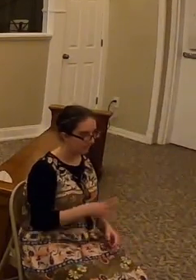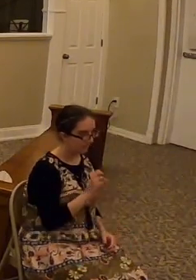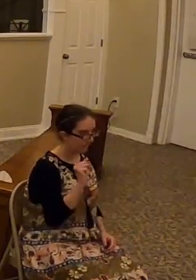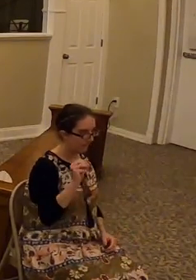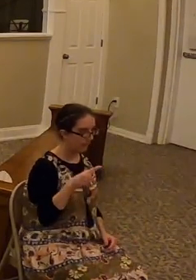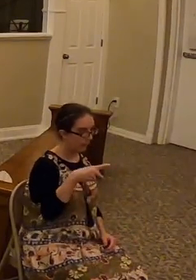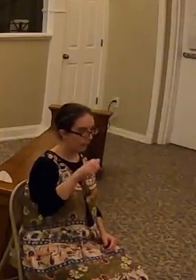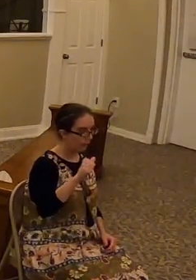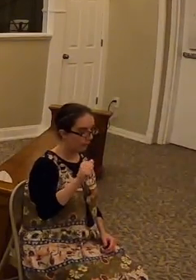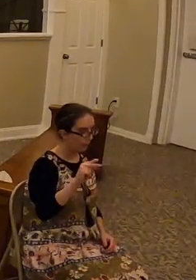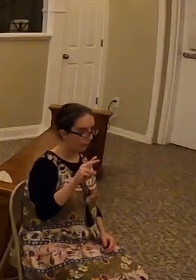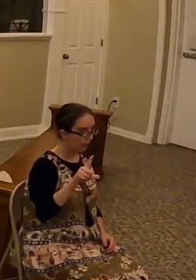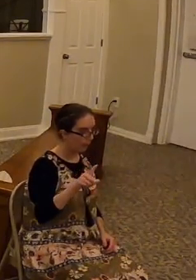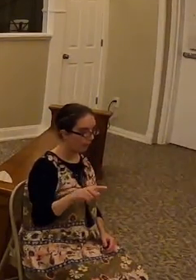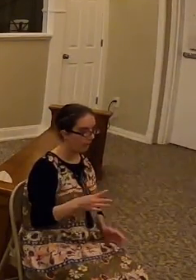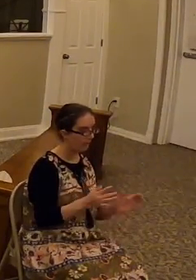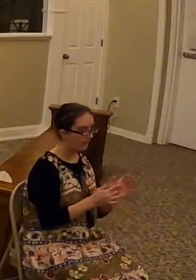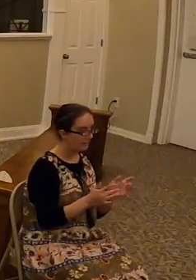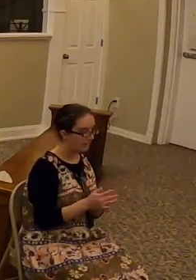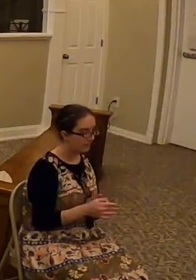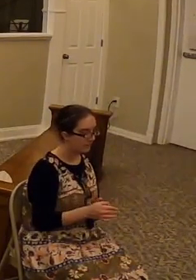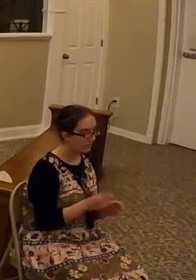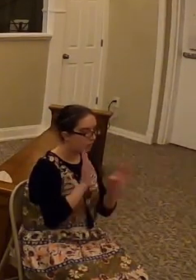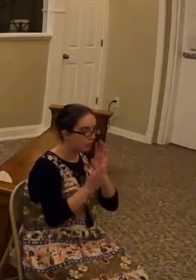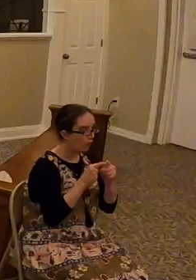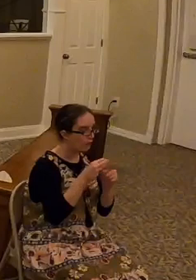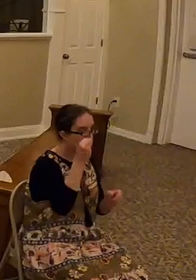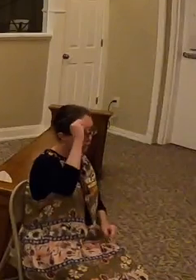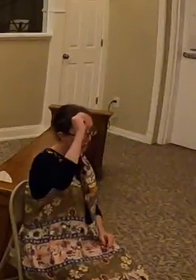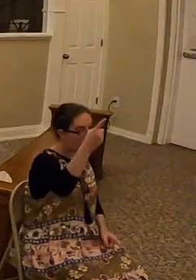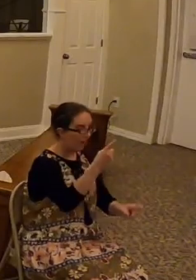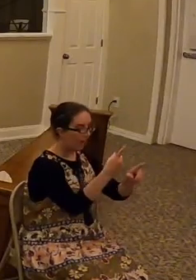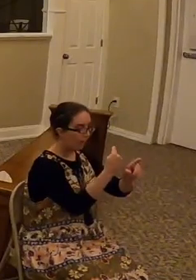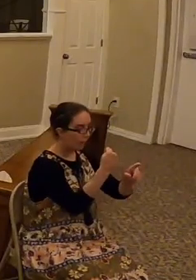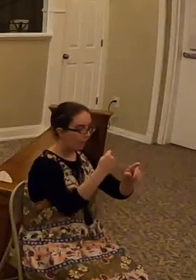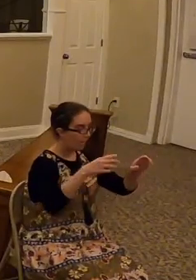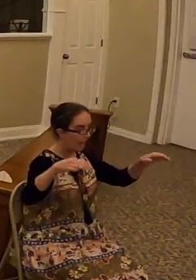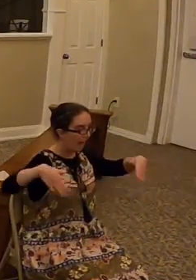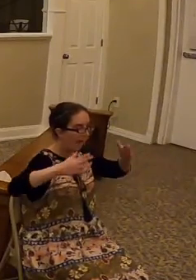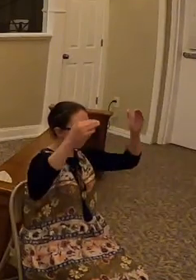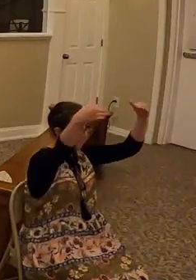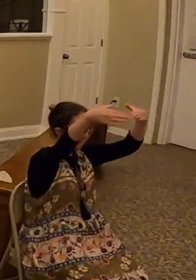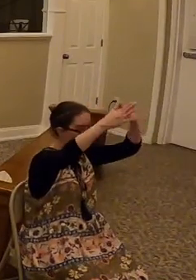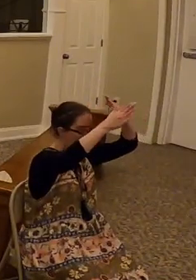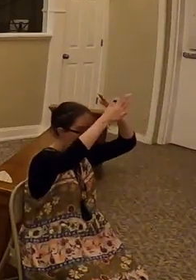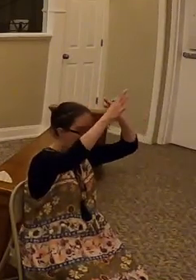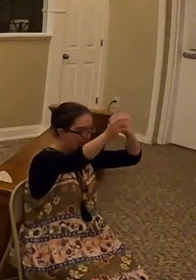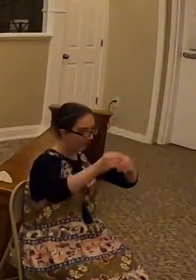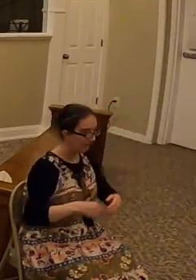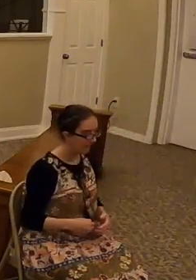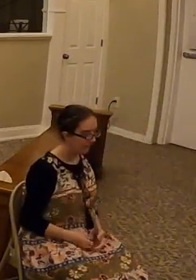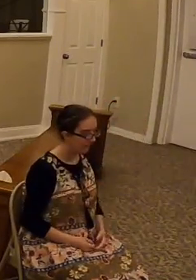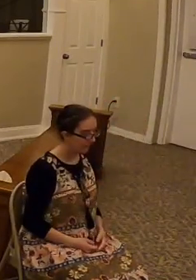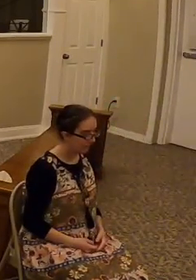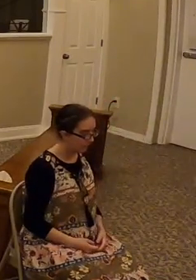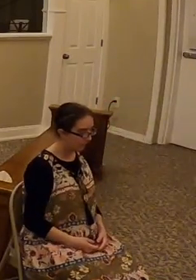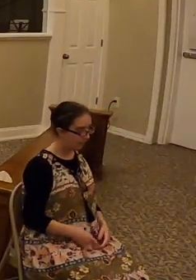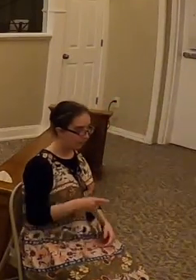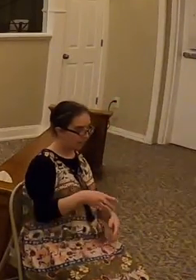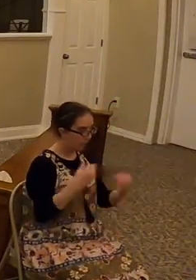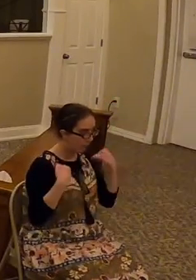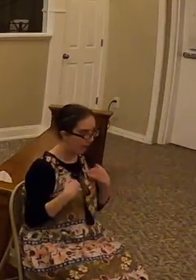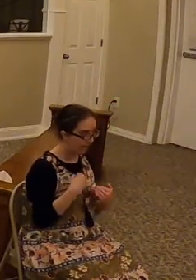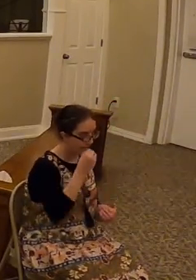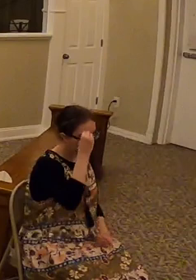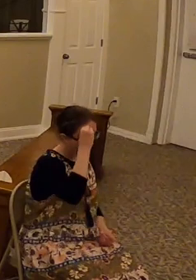And so Paul, Jesus is talking to him from the heavens. Now, you